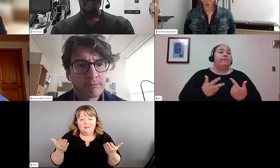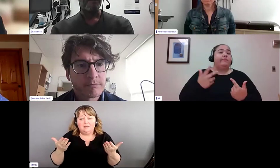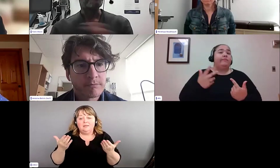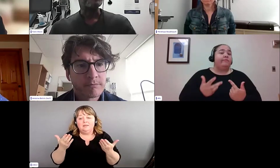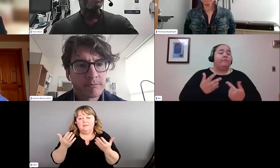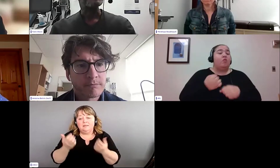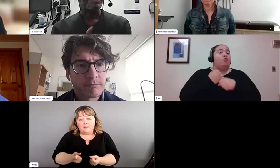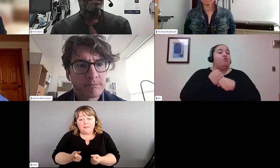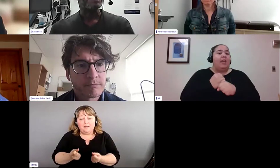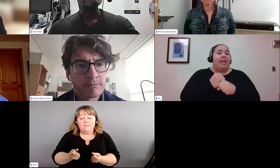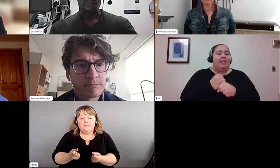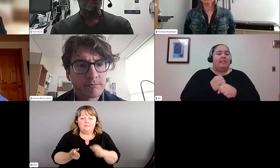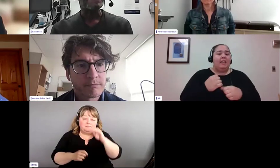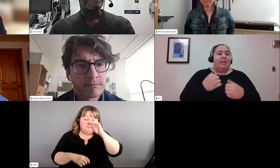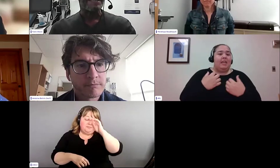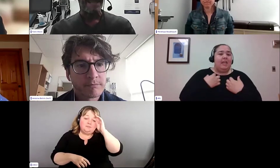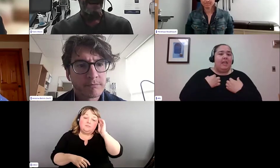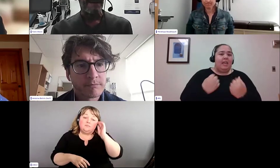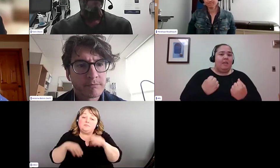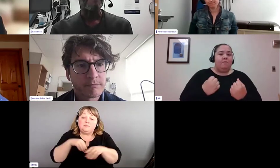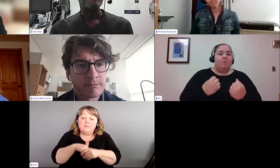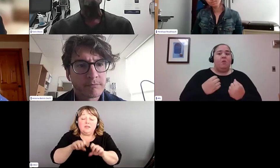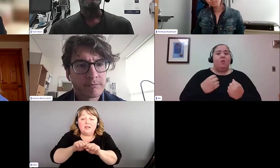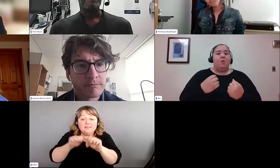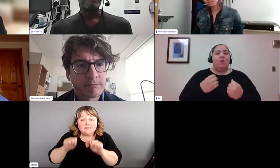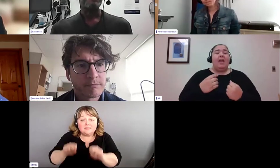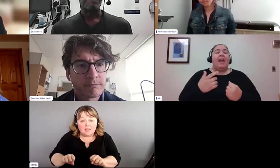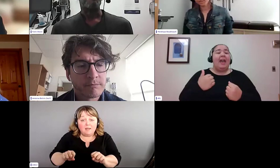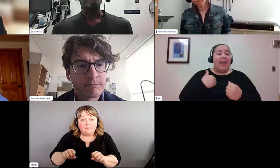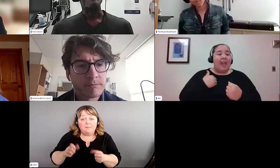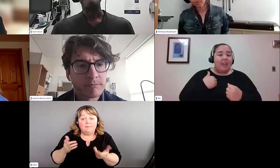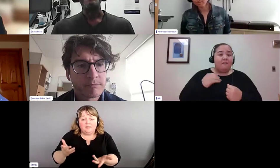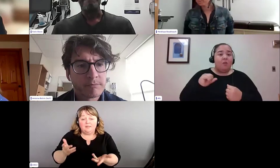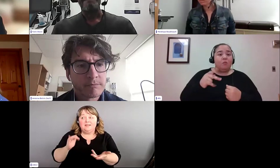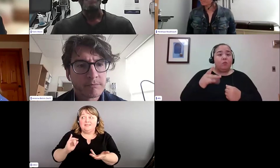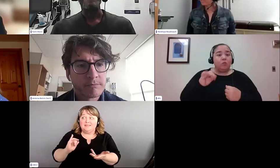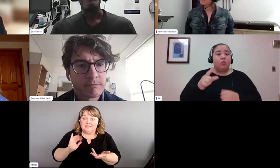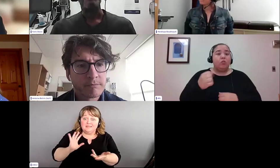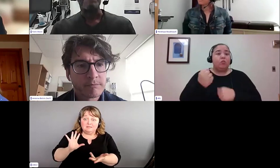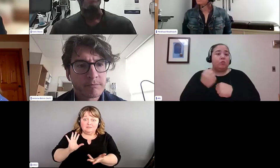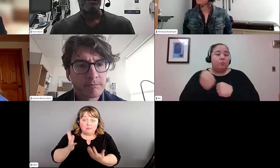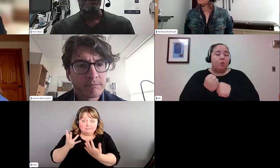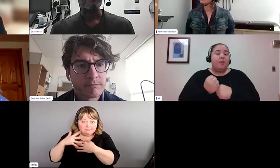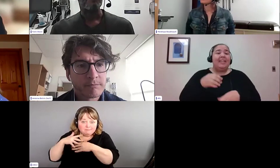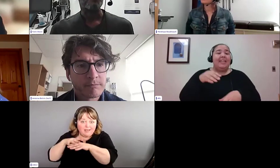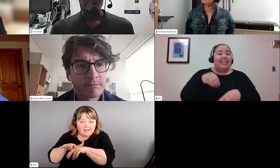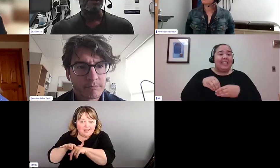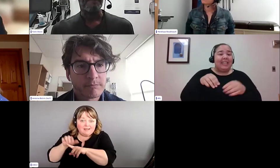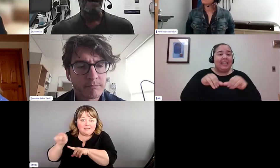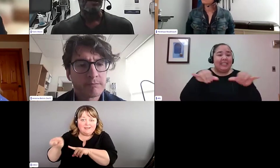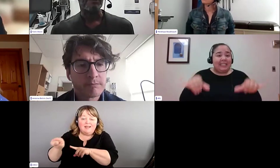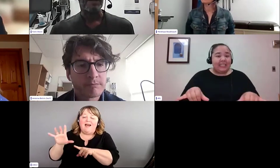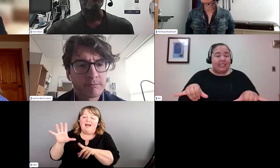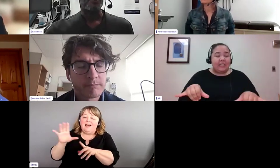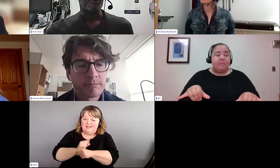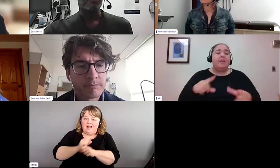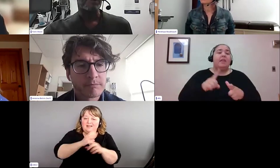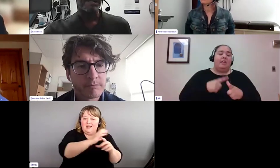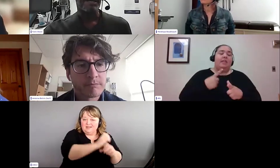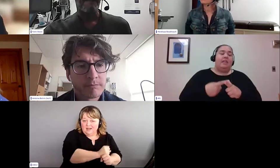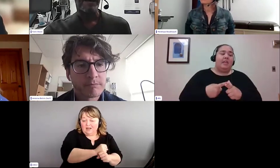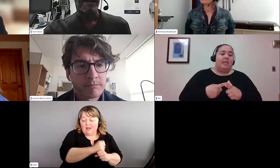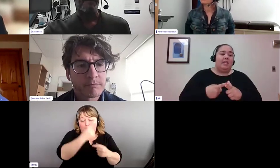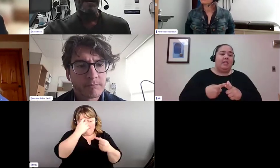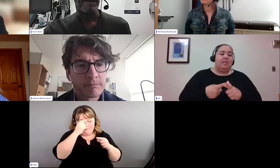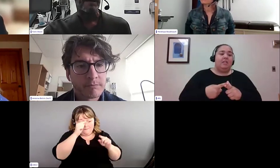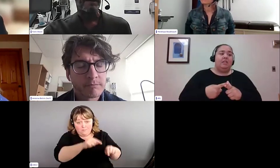create help or mutual support positioned in the system, then we're